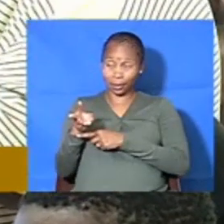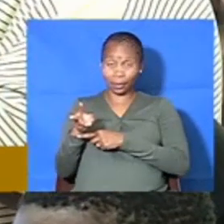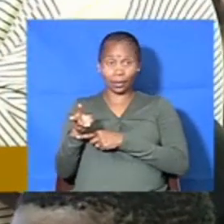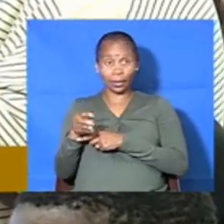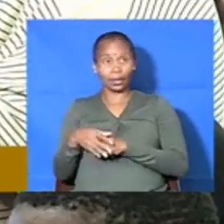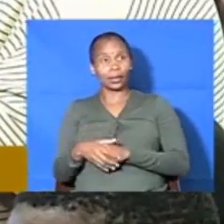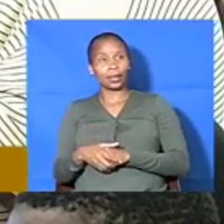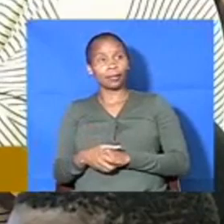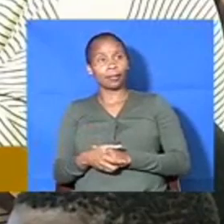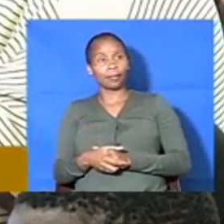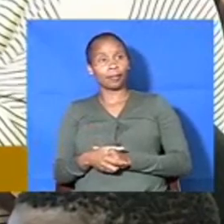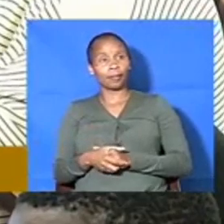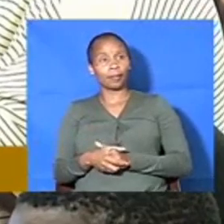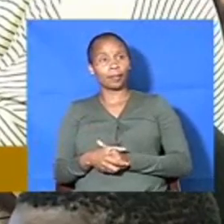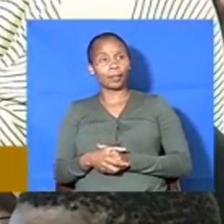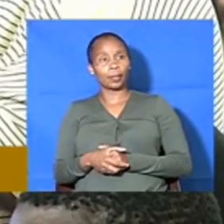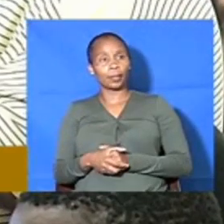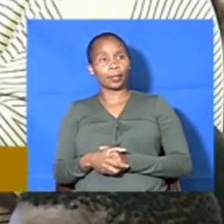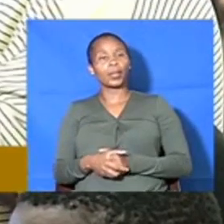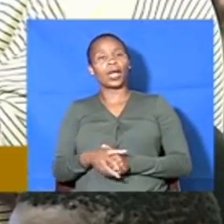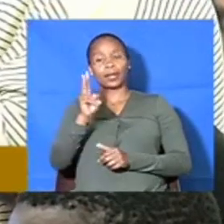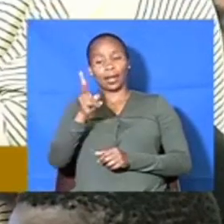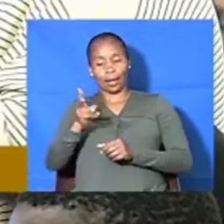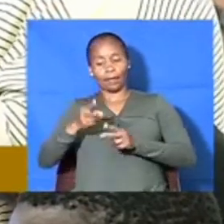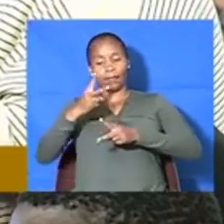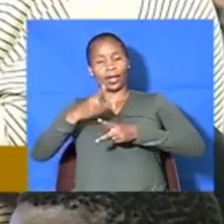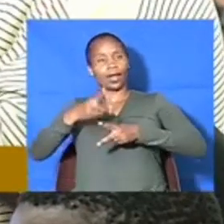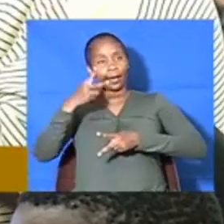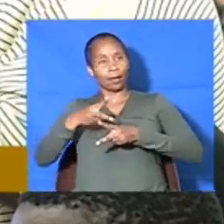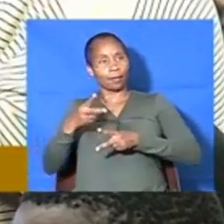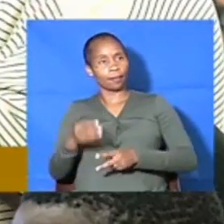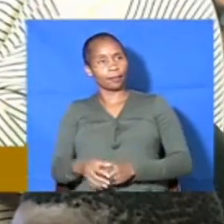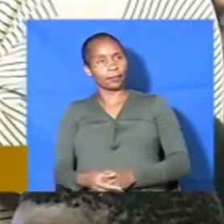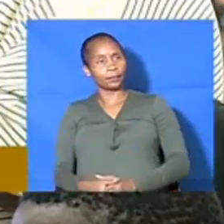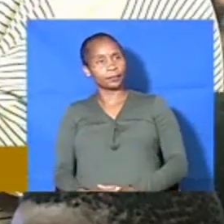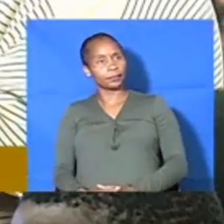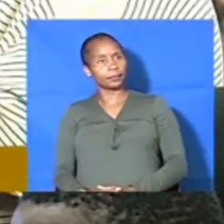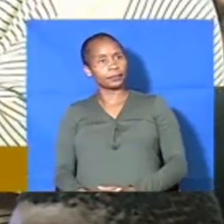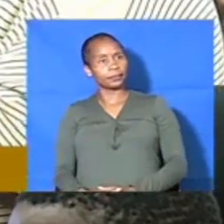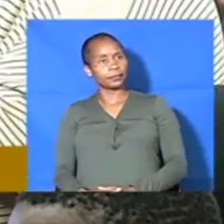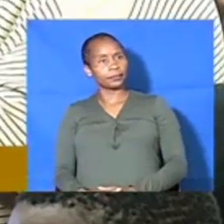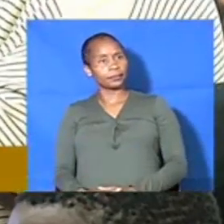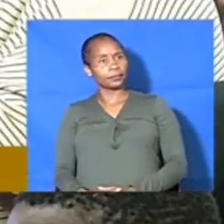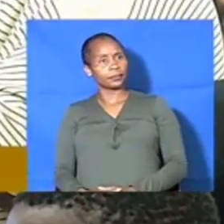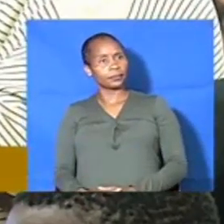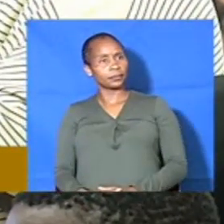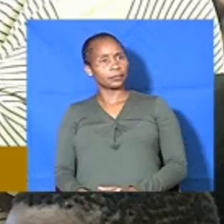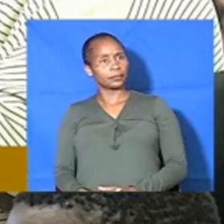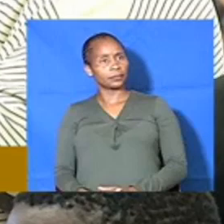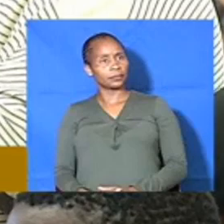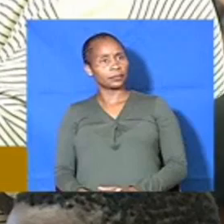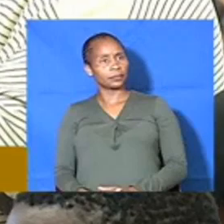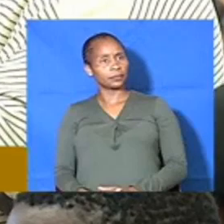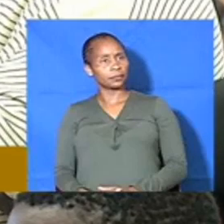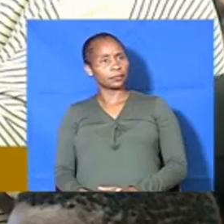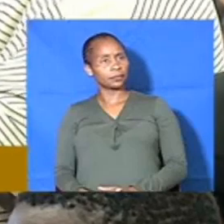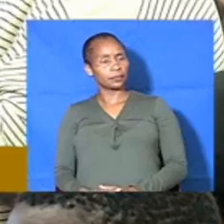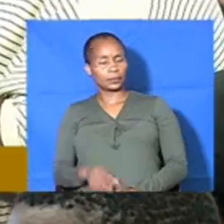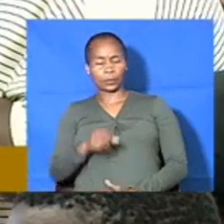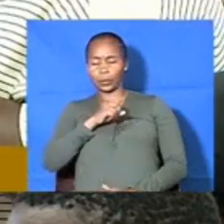So in our culture it says when the His Majesty has spoken, you the servants don't speak a lot after that.